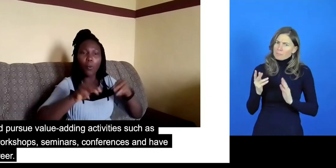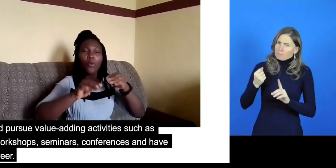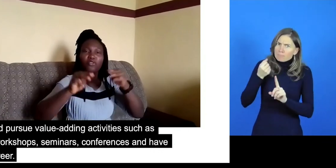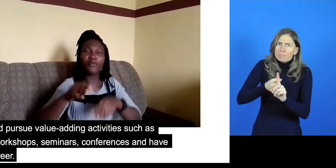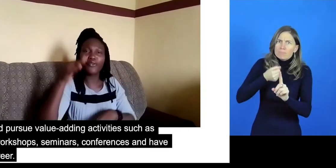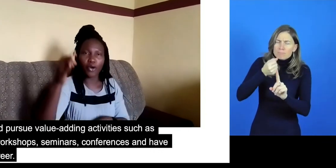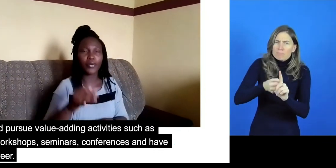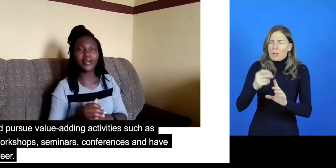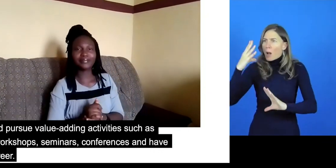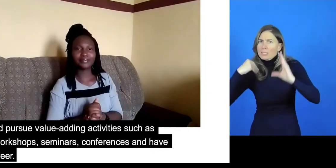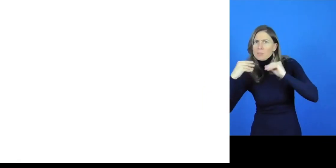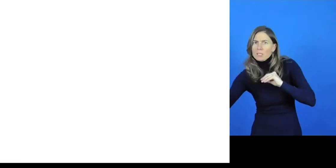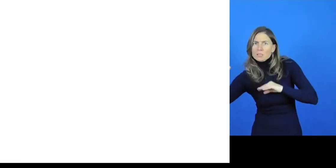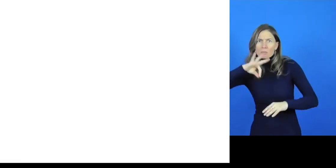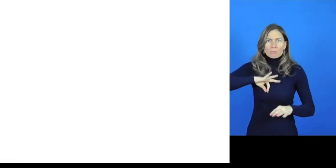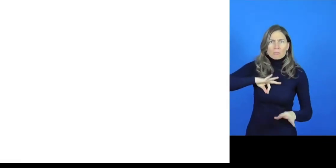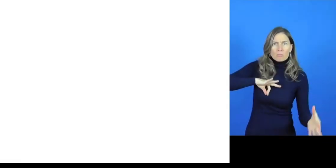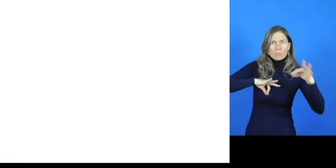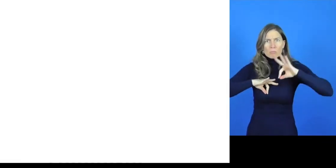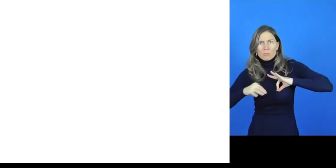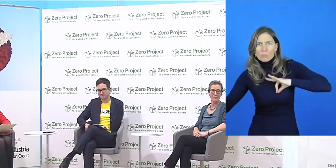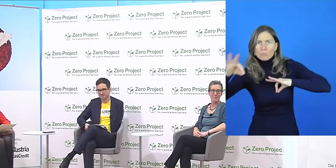but move forward.